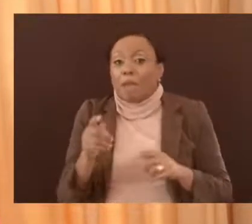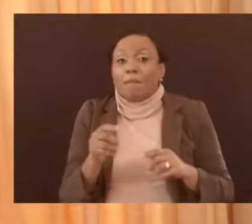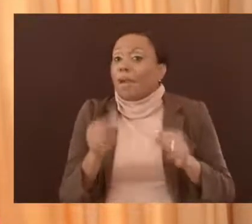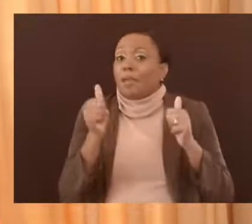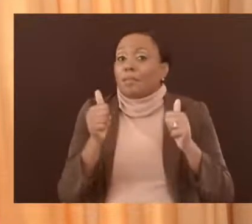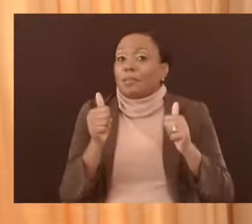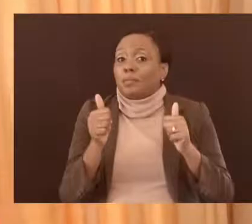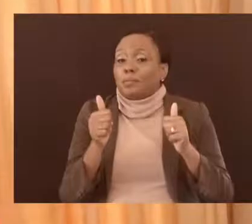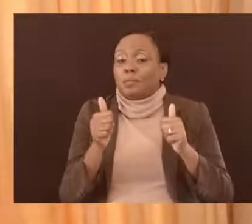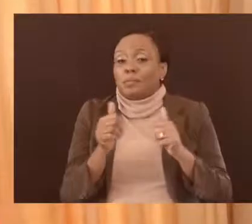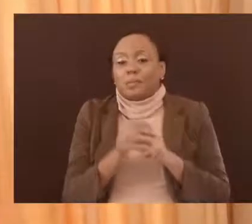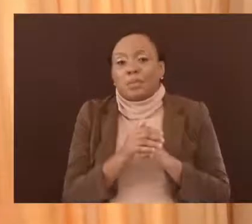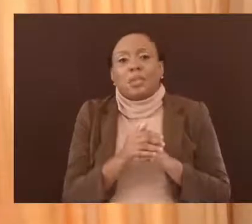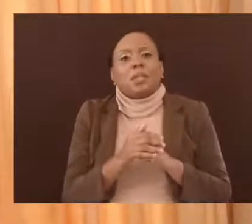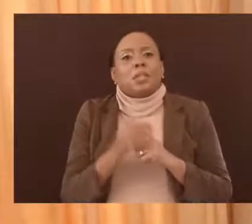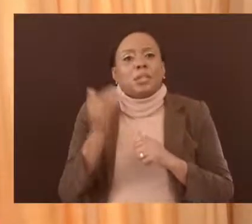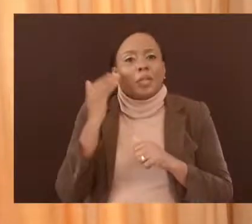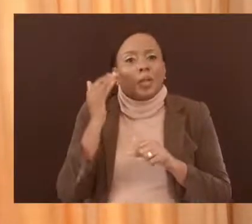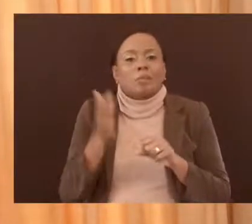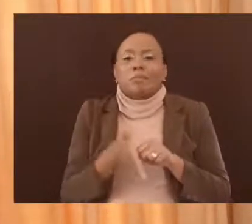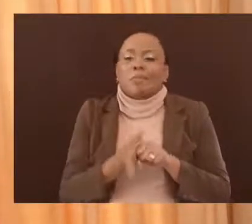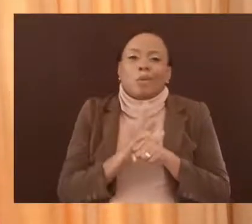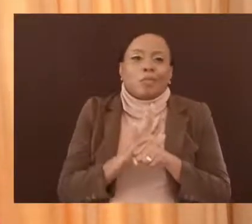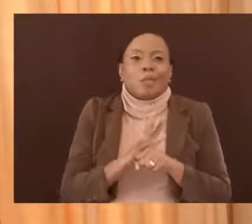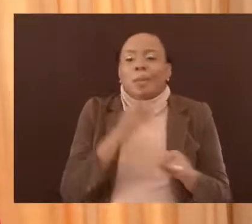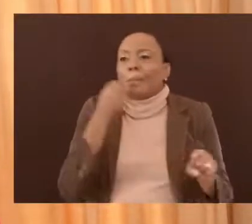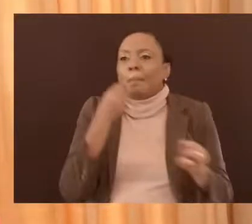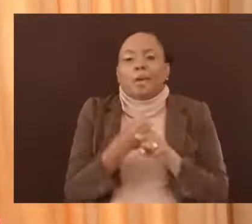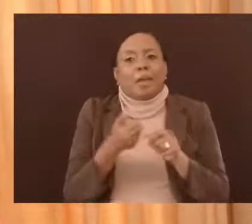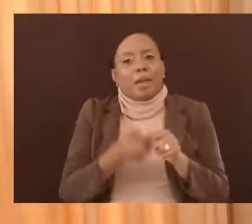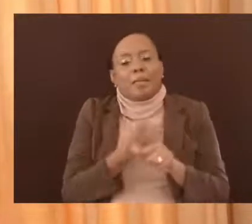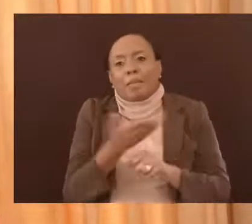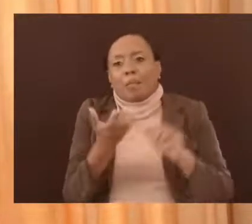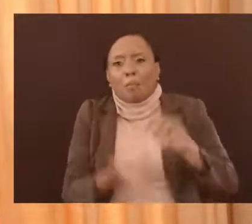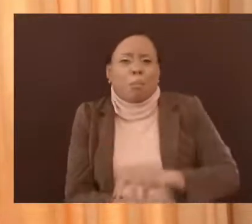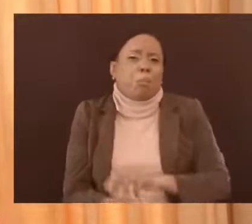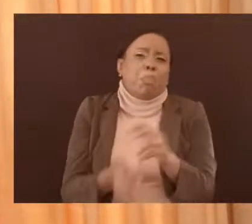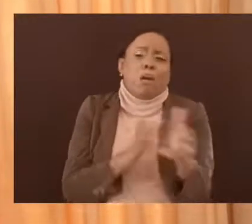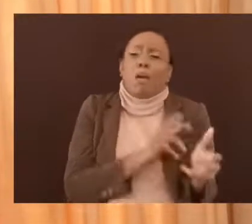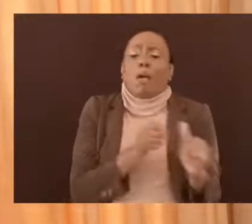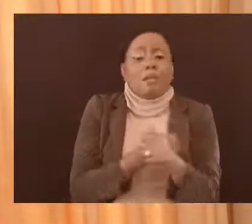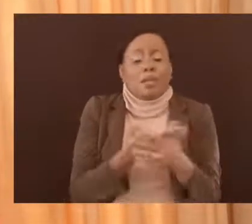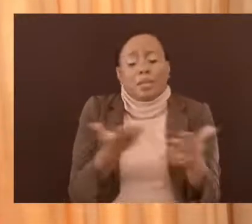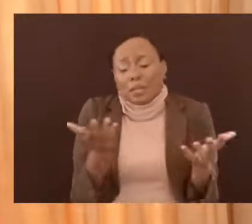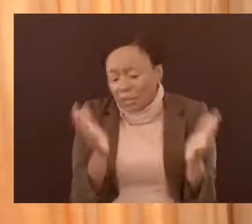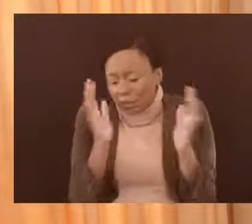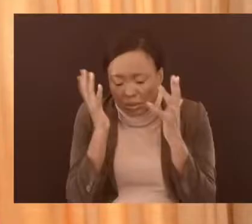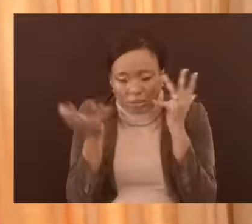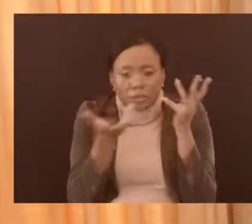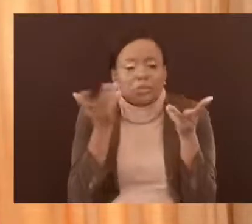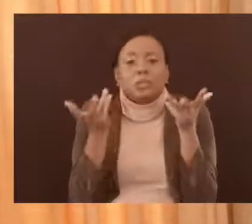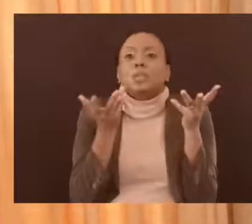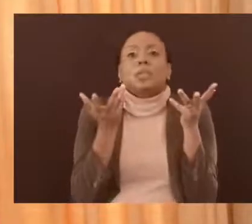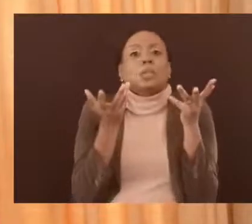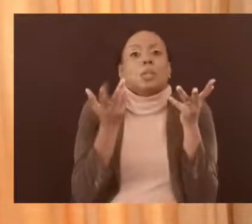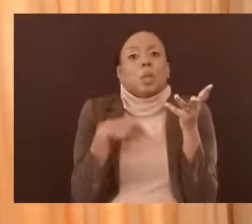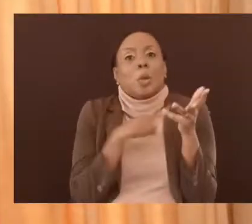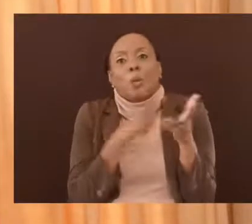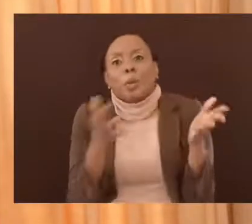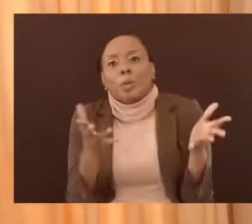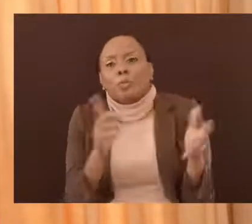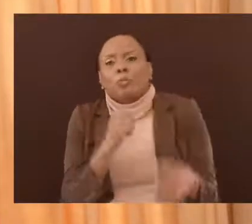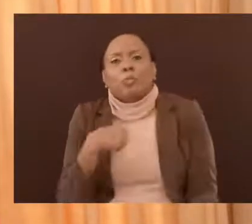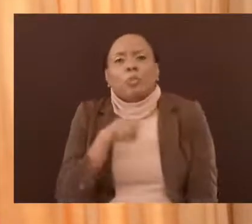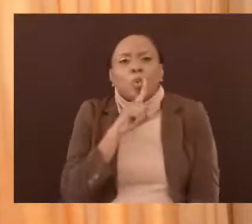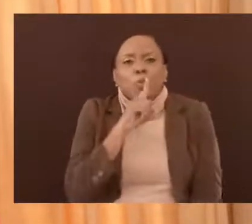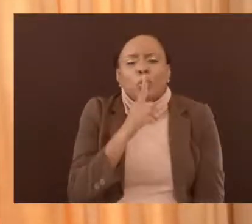ago. But as all of you no doubt are aware, COVID has changed the way in which we can engage, and we have had as a country and